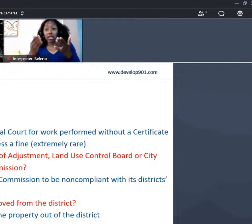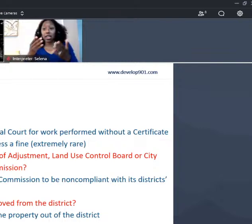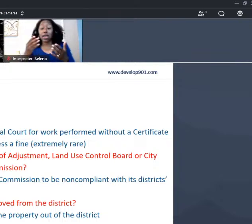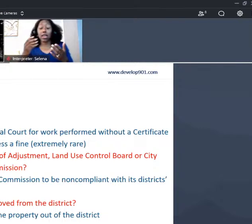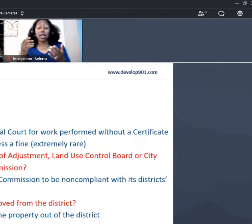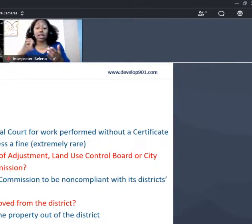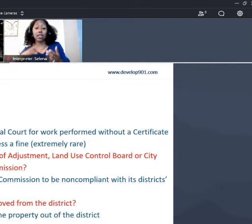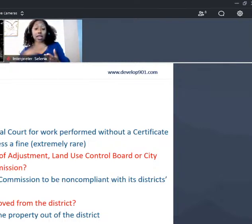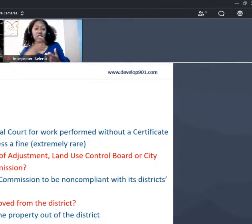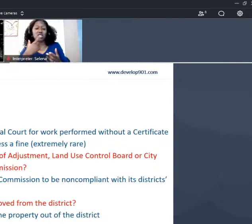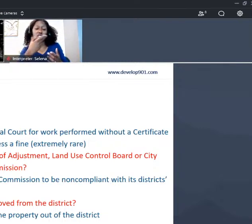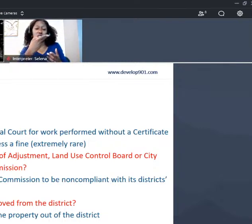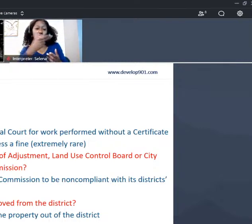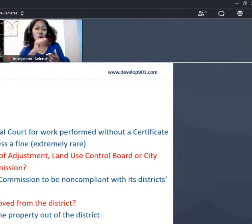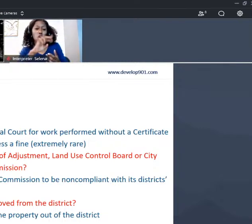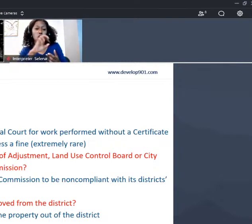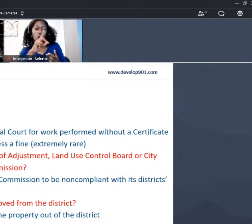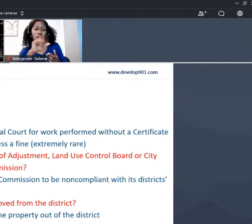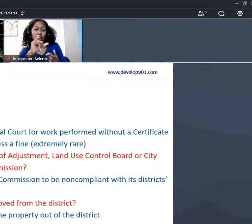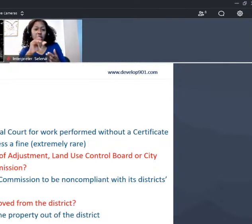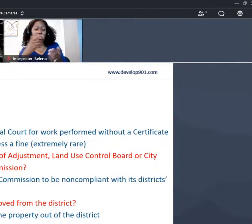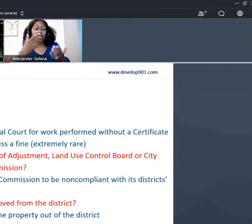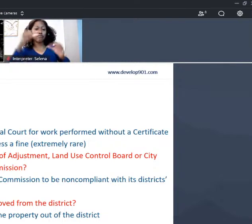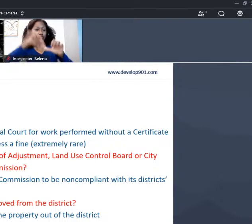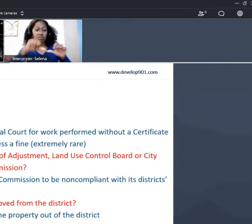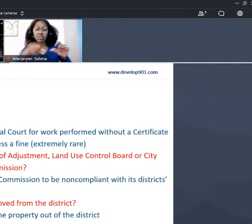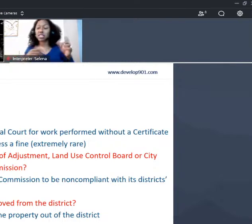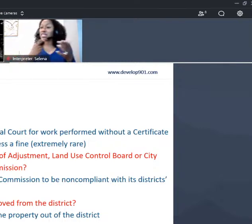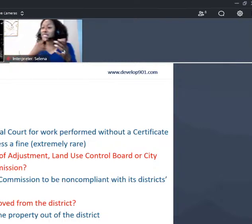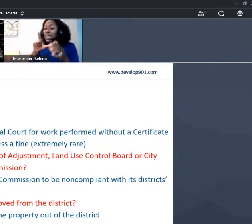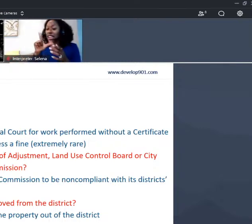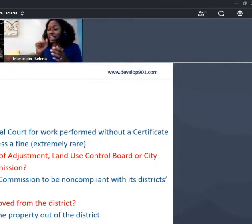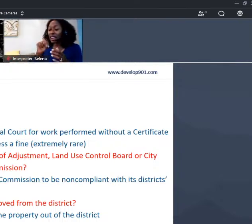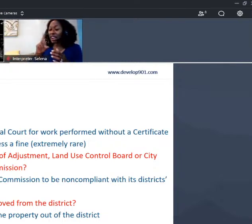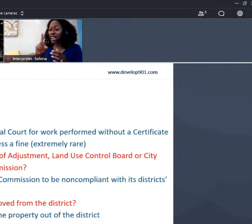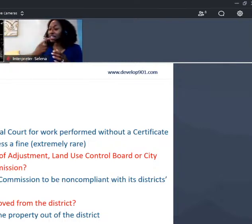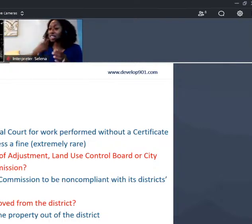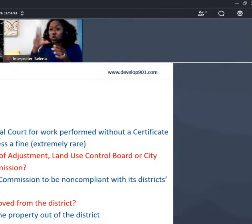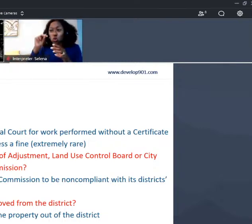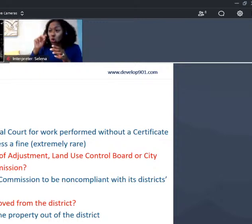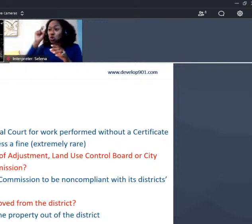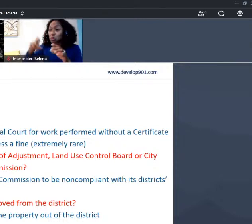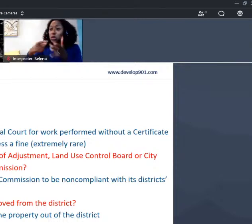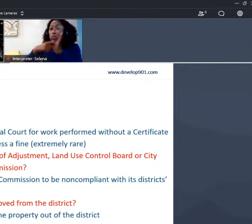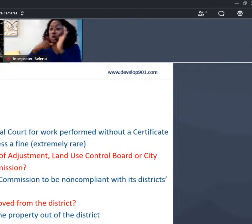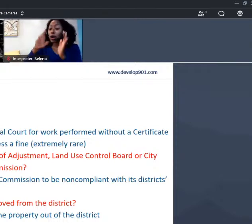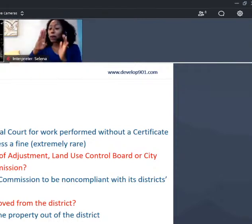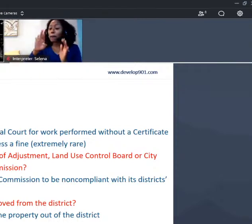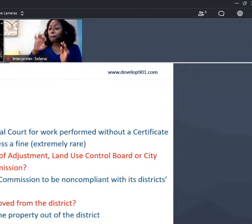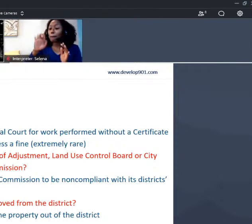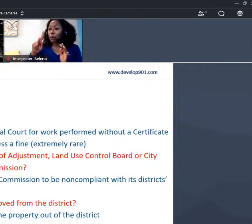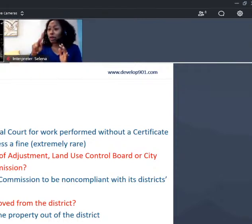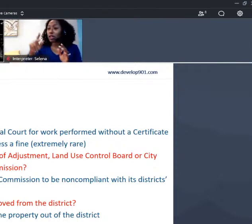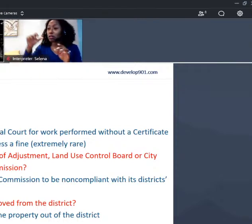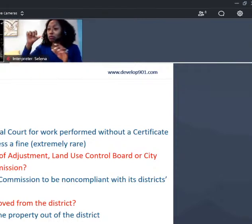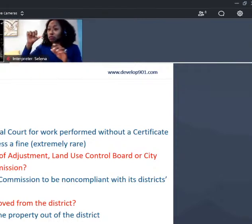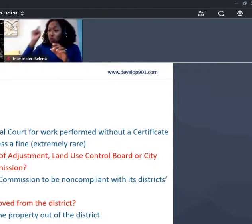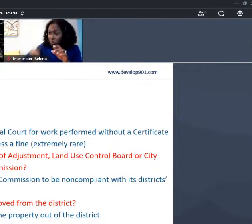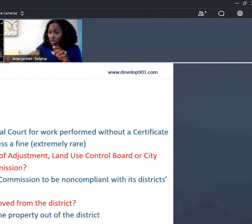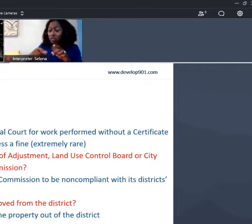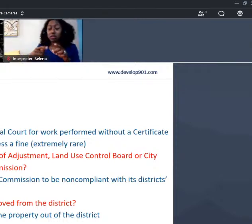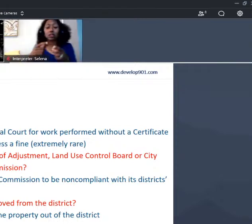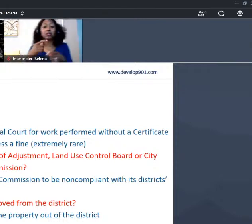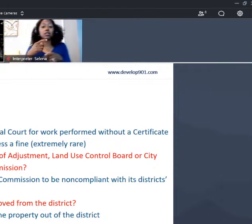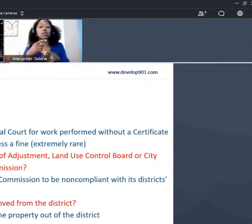approves it, it goes to Landmarks. Landmarks says, nope, you got to have brick. We reject it. What recourse does